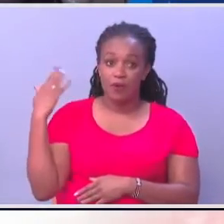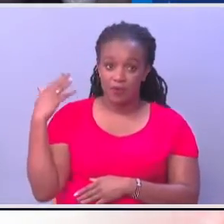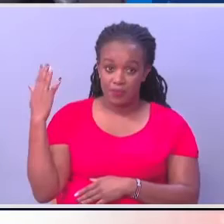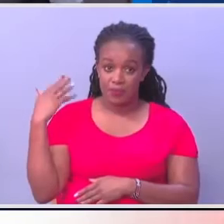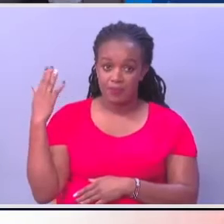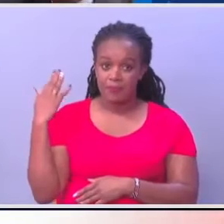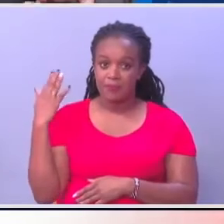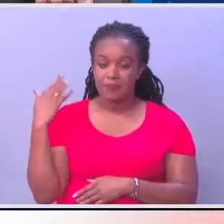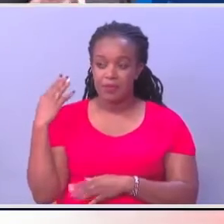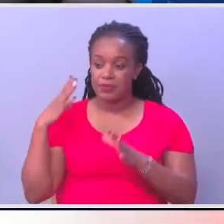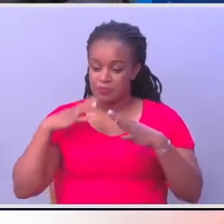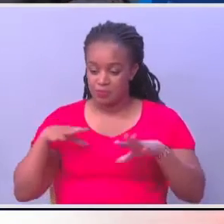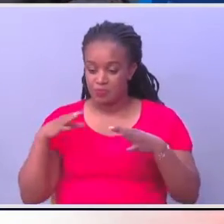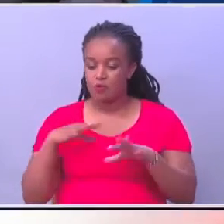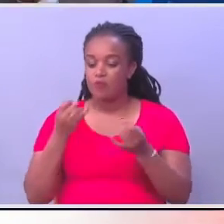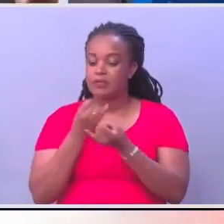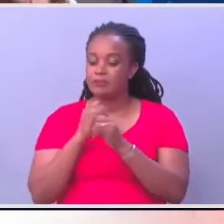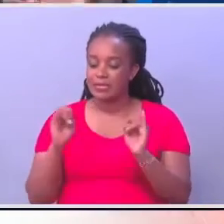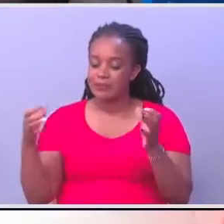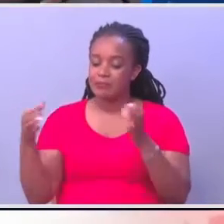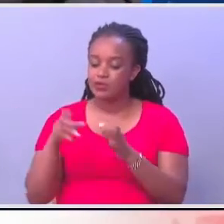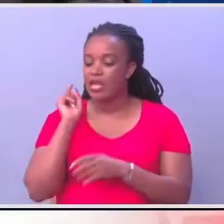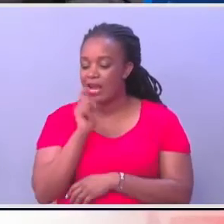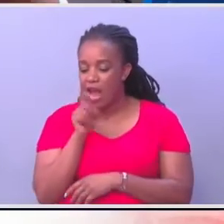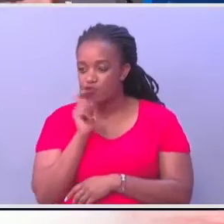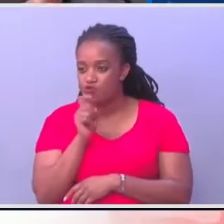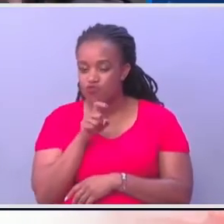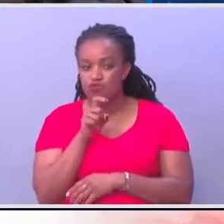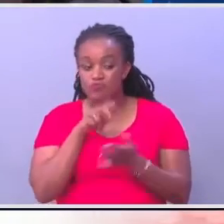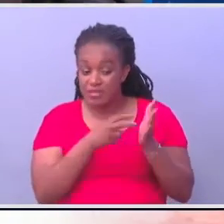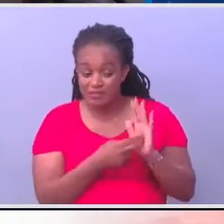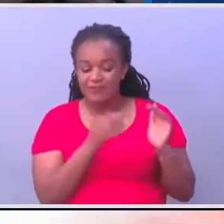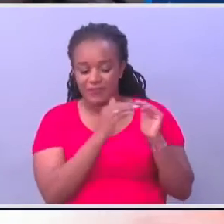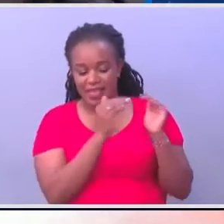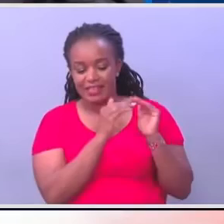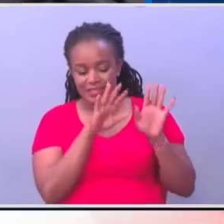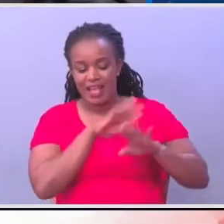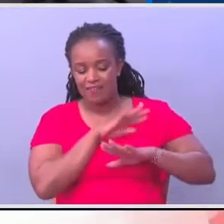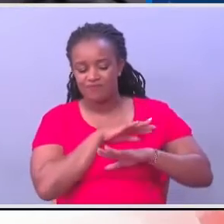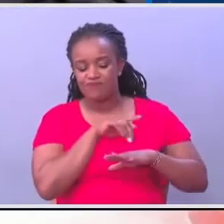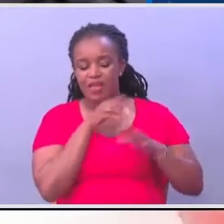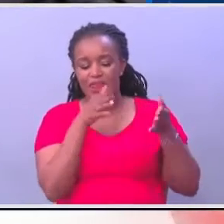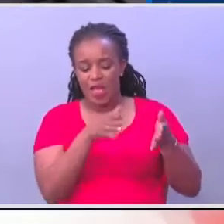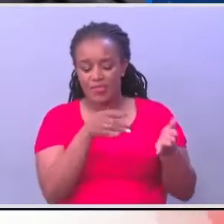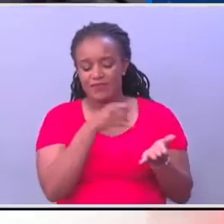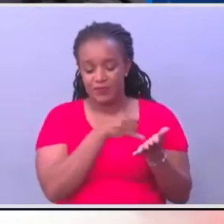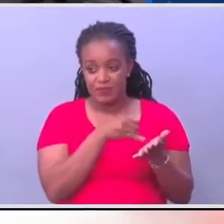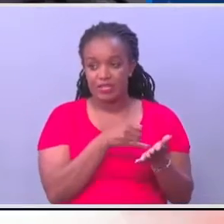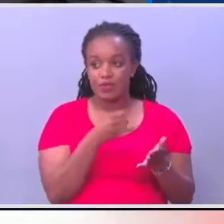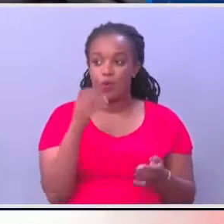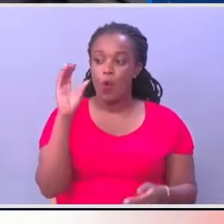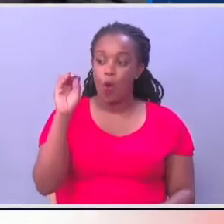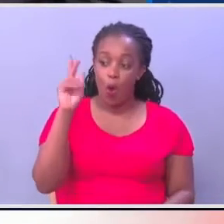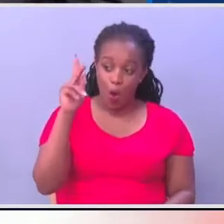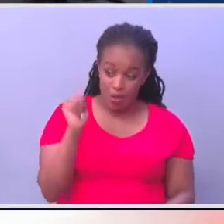Party Kanu, is it? Fair enough, they were. So that's why I call it they are part of the One Kenya. Fair enough, let's move from that. They are now part of the One Kenya alliance.